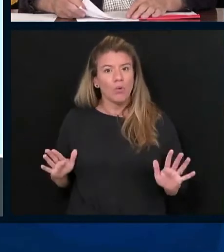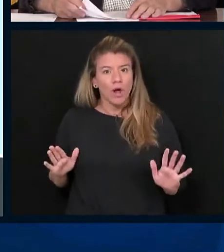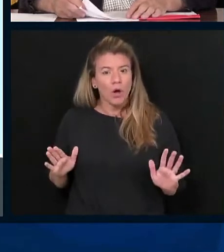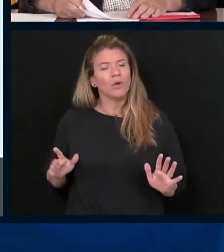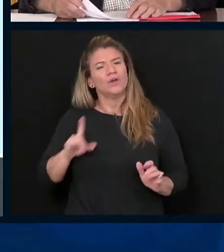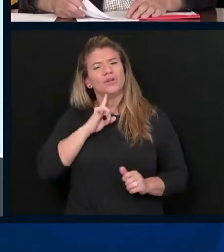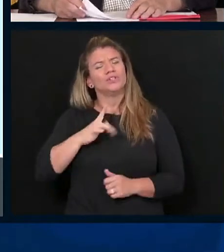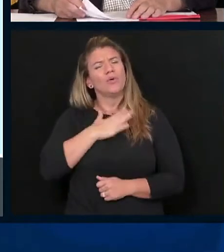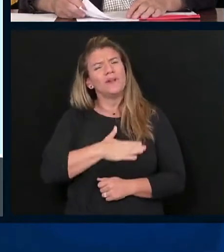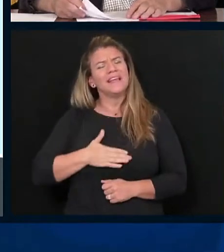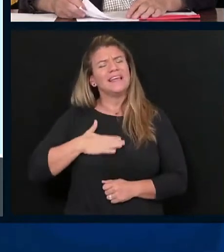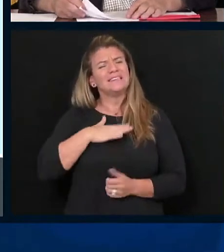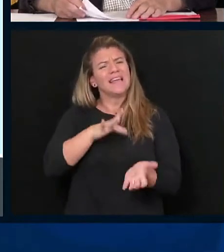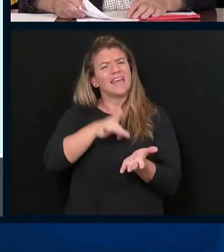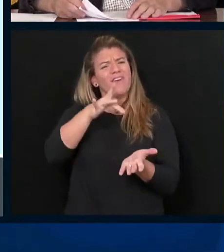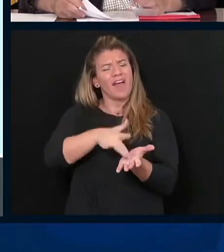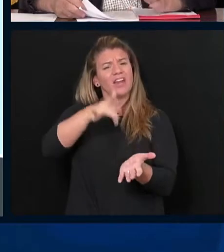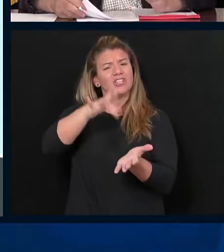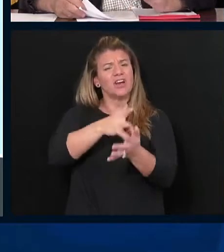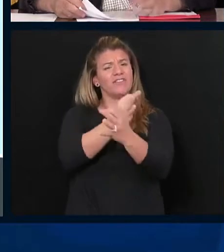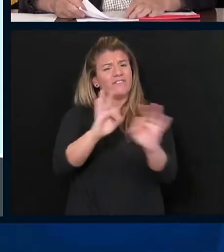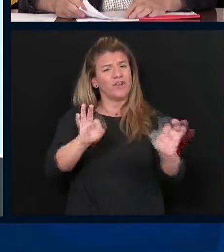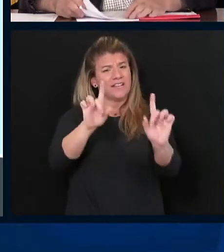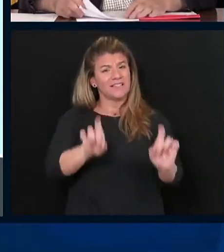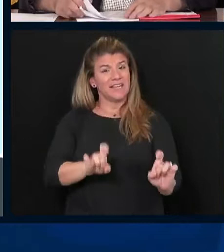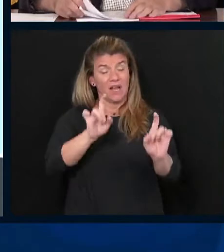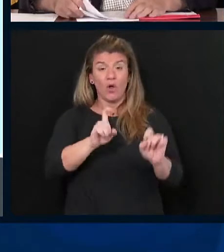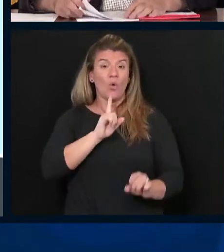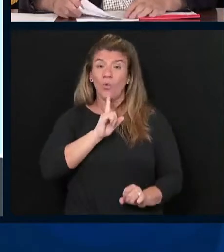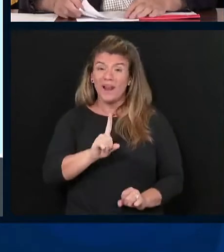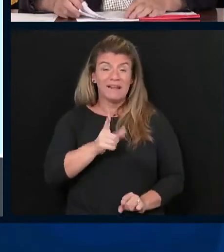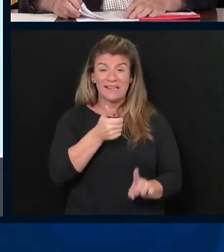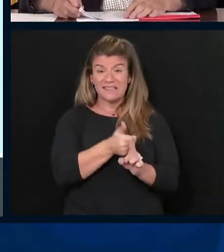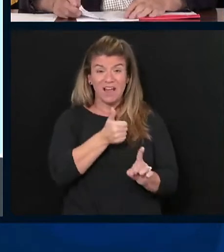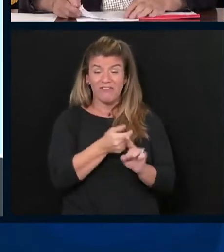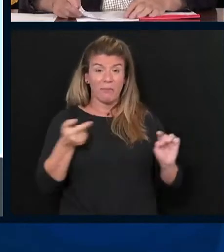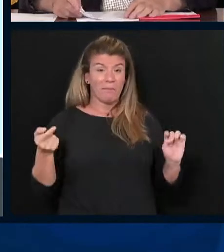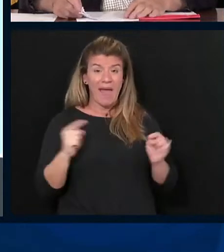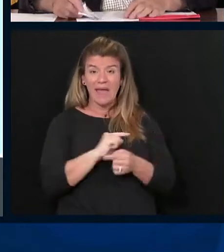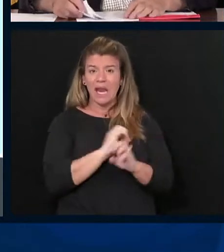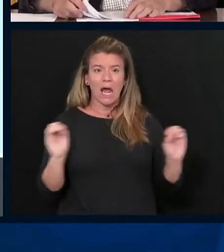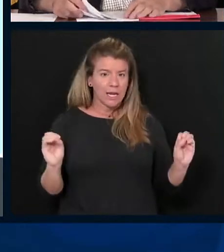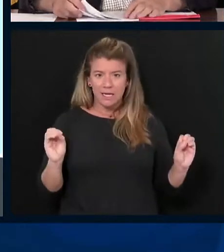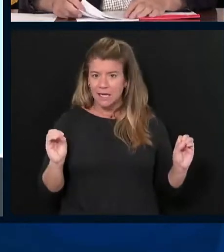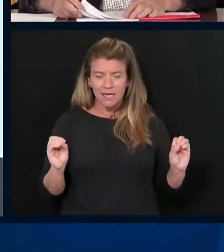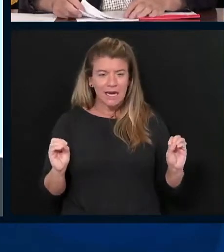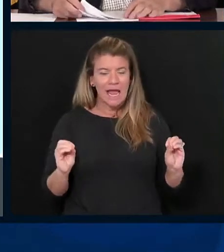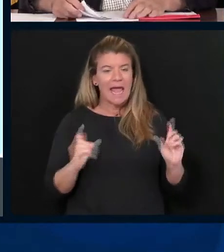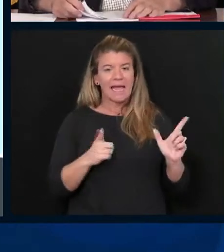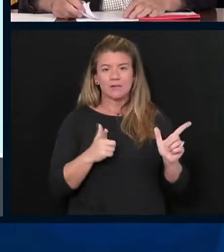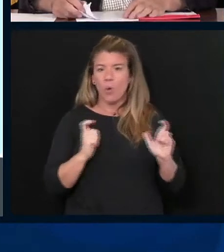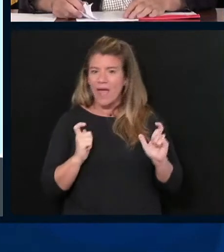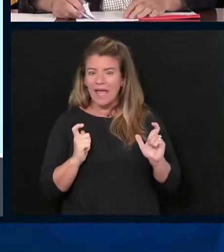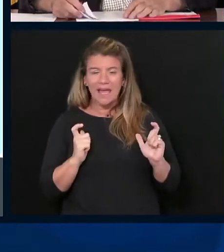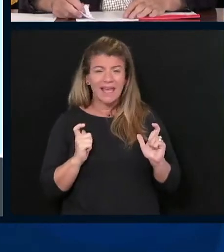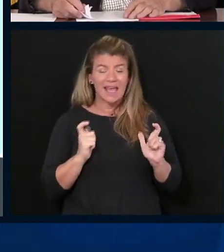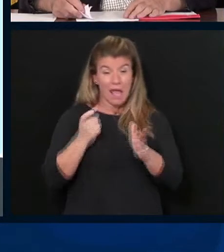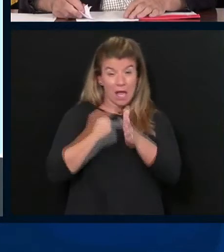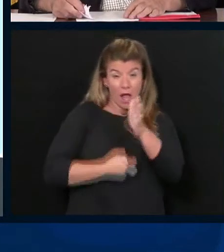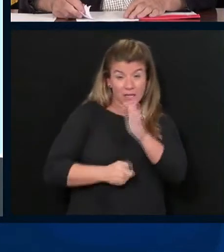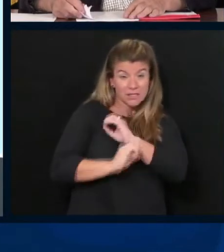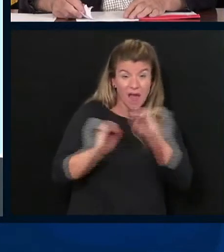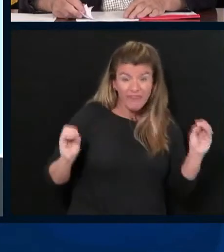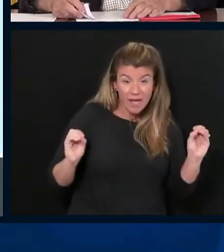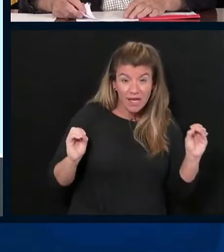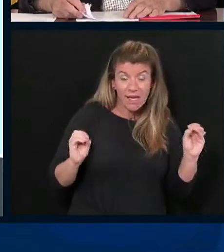take advantage of all this testing. It's painless. It's absolutely real quick. It doesn't cost you one dime,